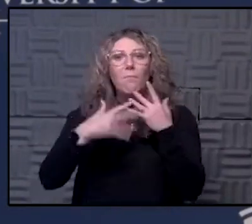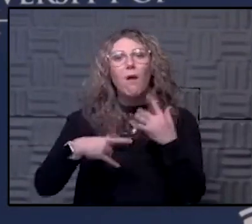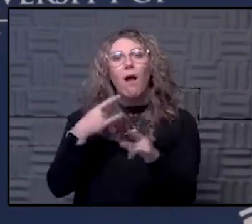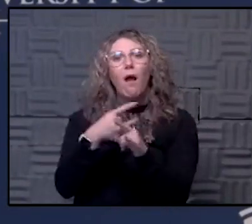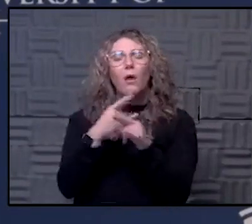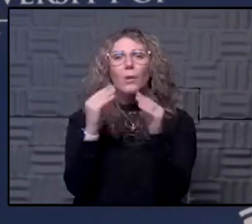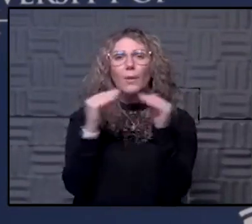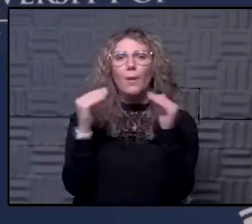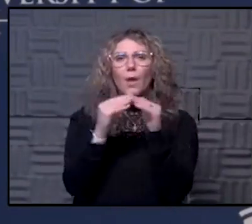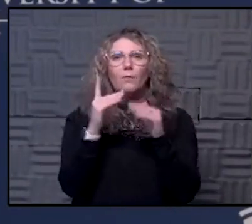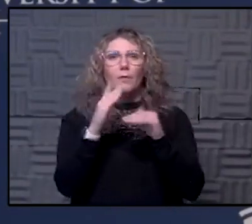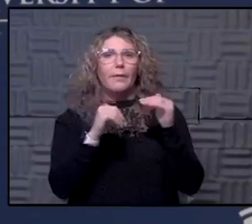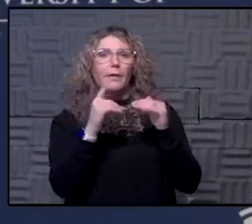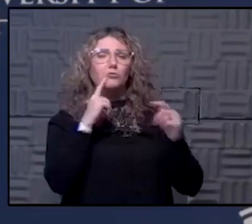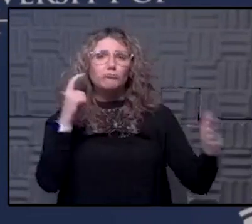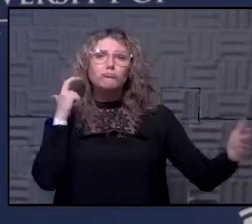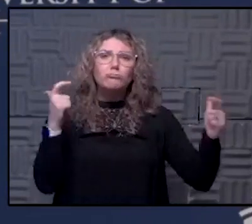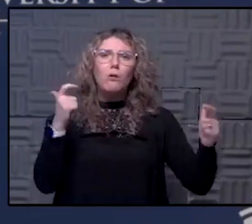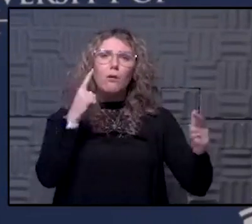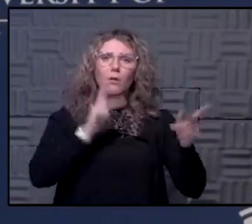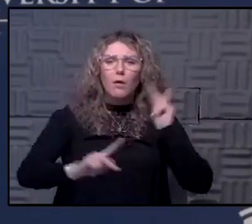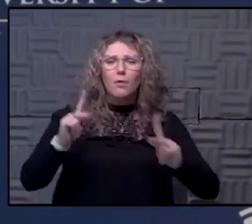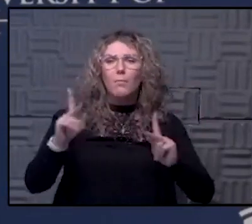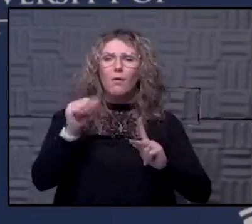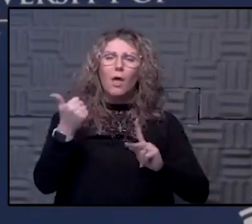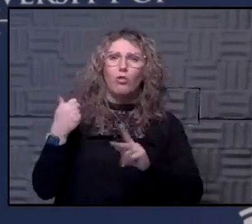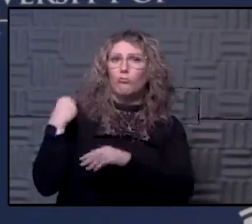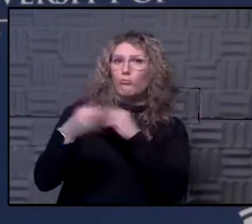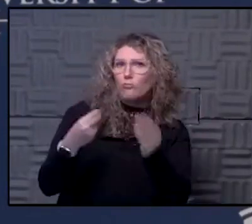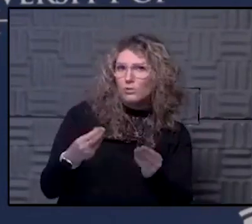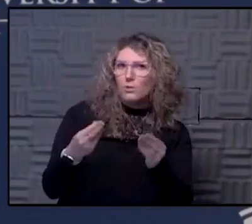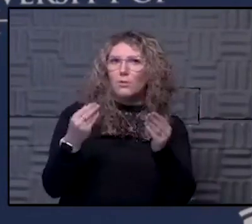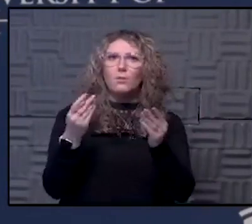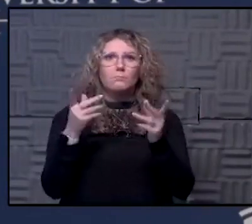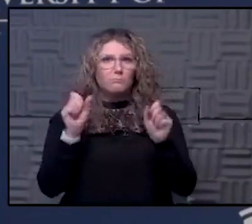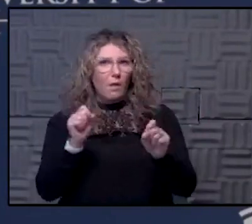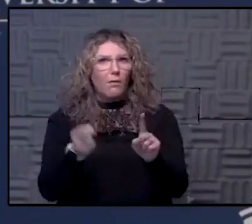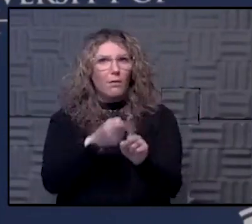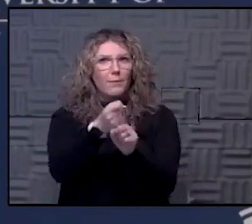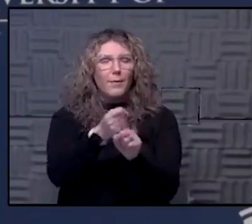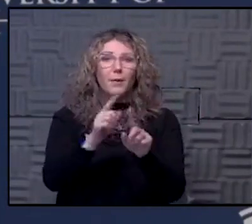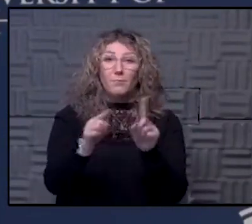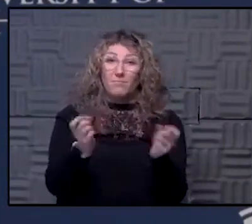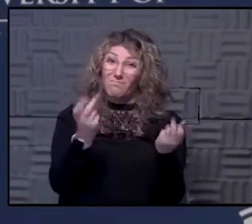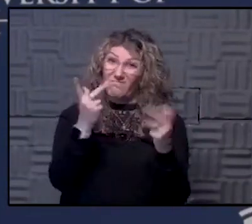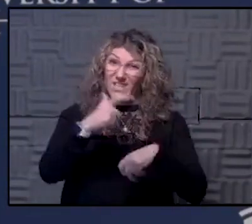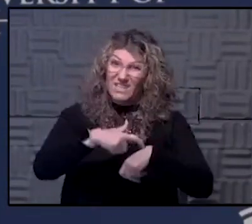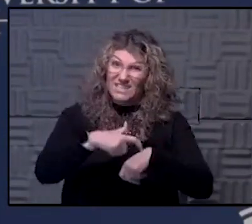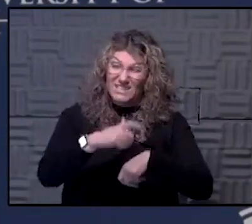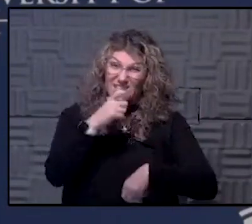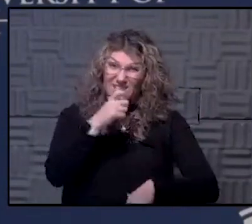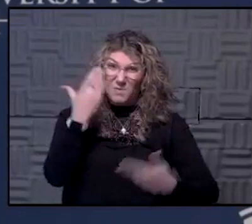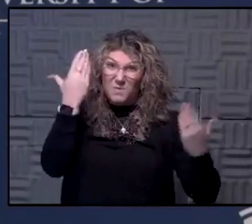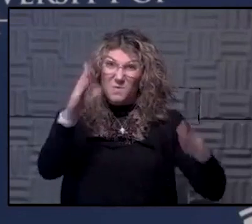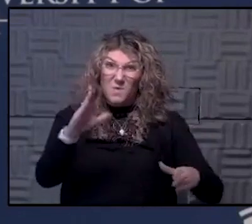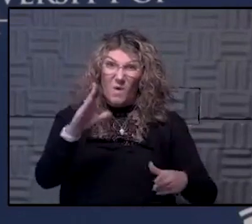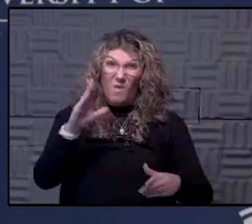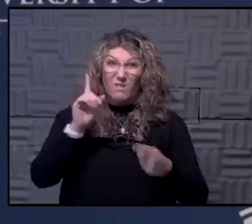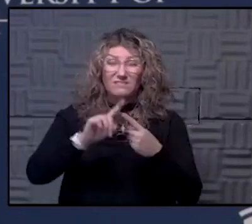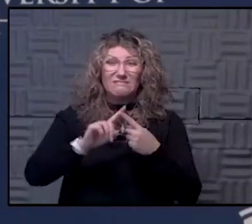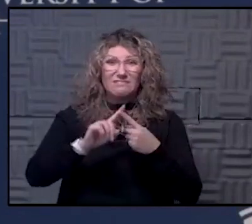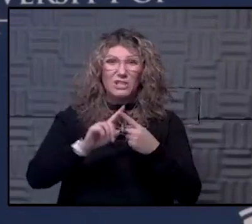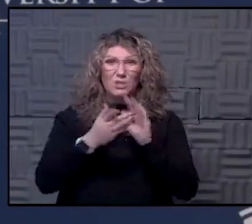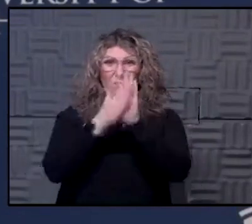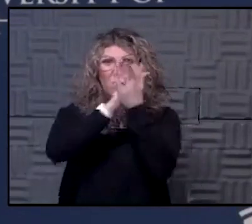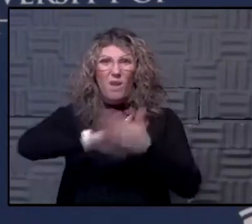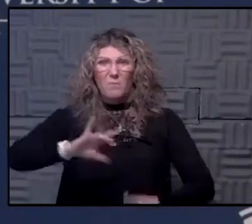people. There can be other genetic differences that play a role in that. But many times you don't know until you start turning yellow, and if you're turning yellow, it's too